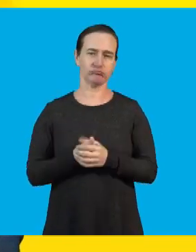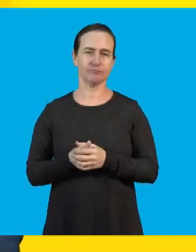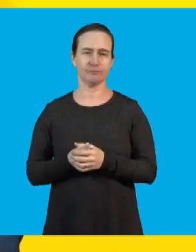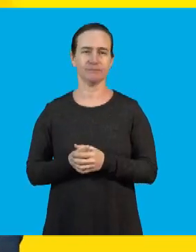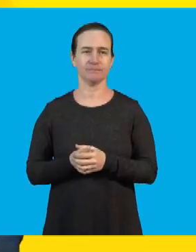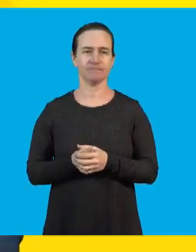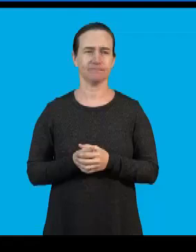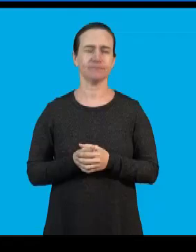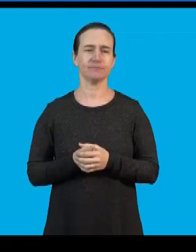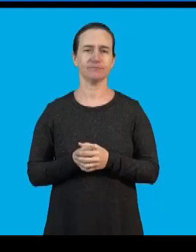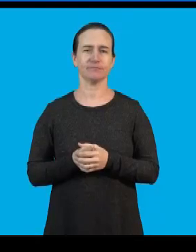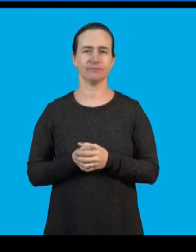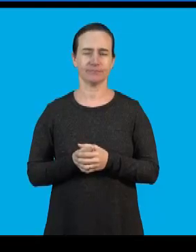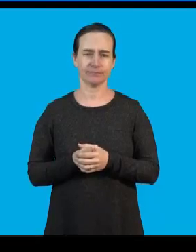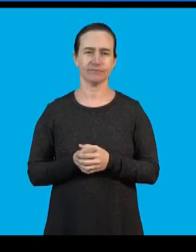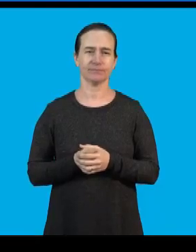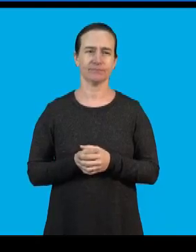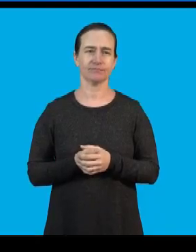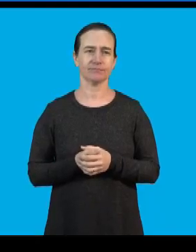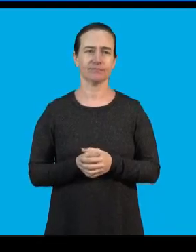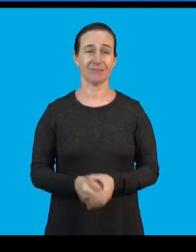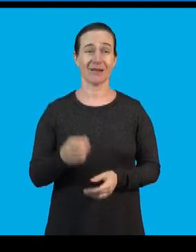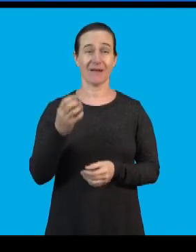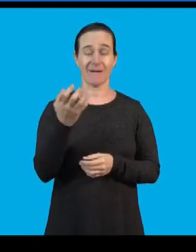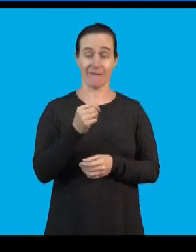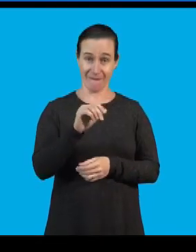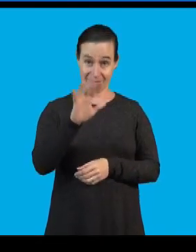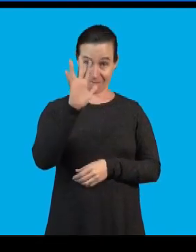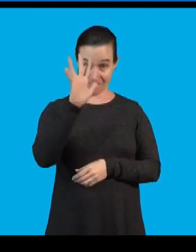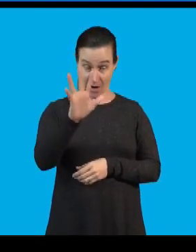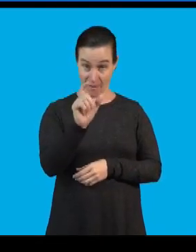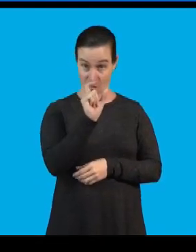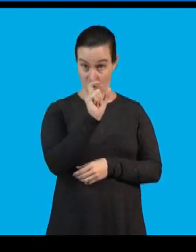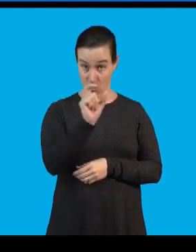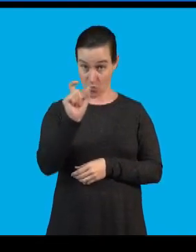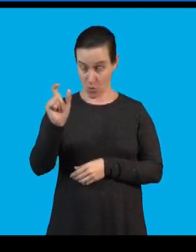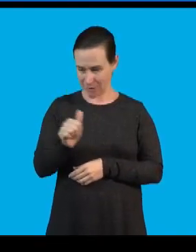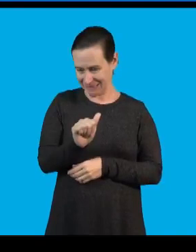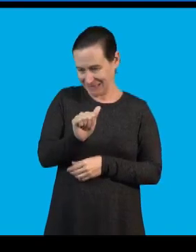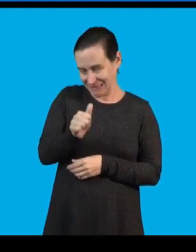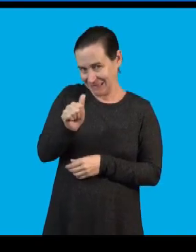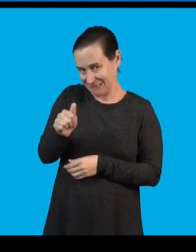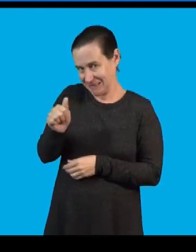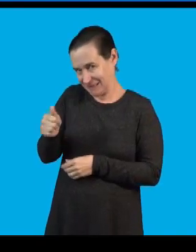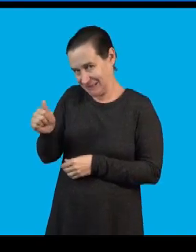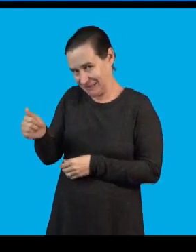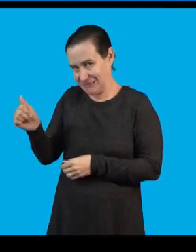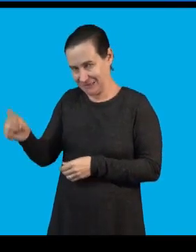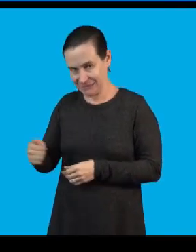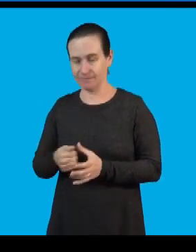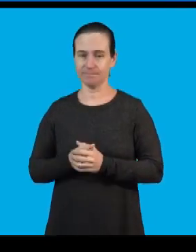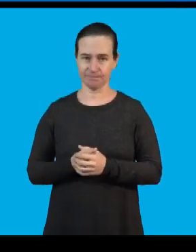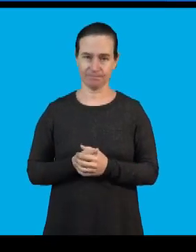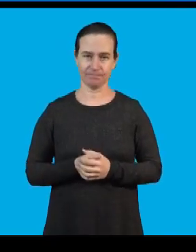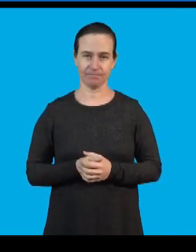right? So when you look at your response, it says, find 5 consecutive words, which means 5 words that follow